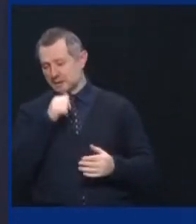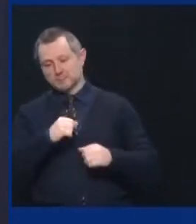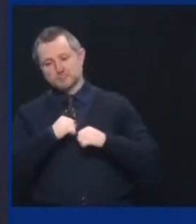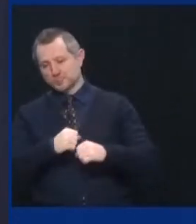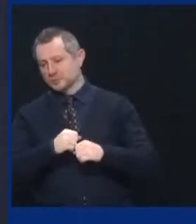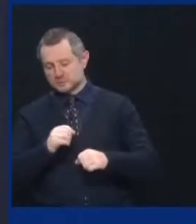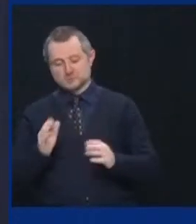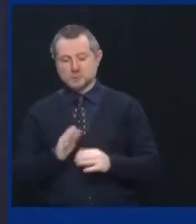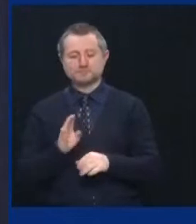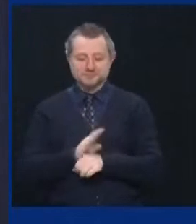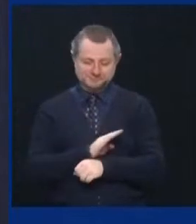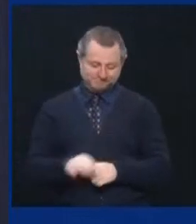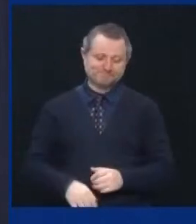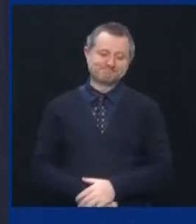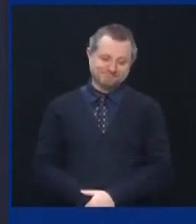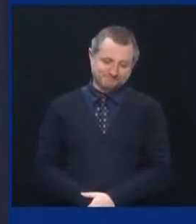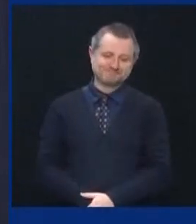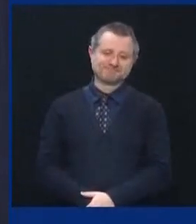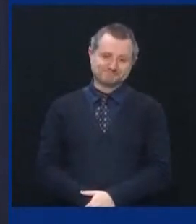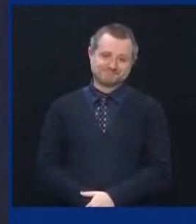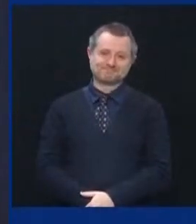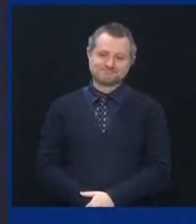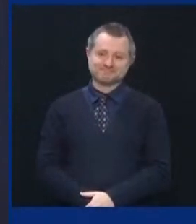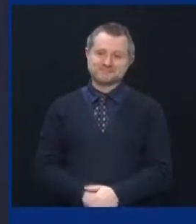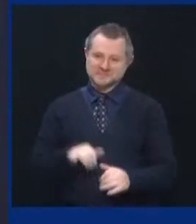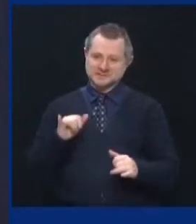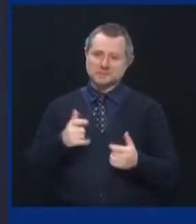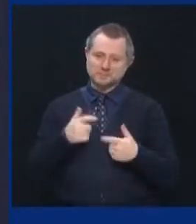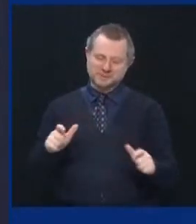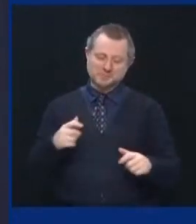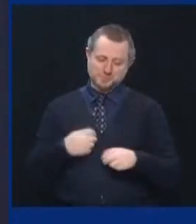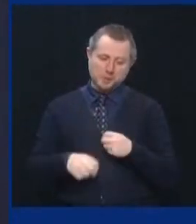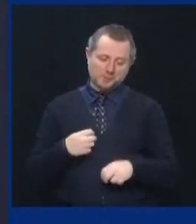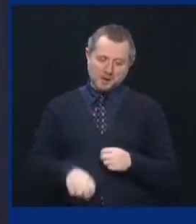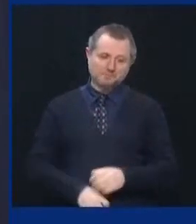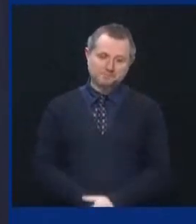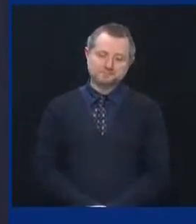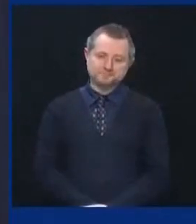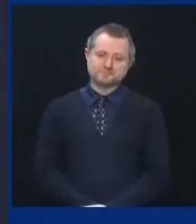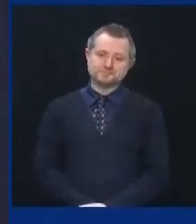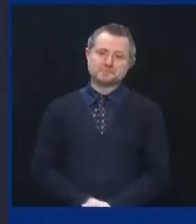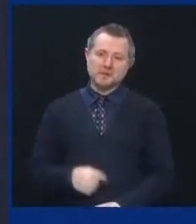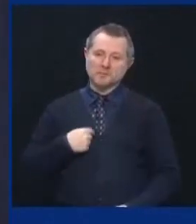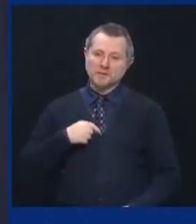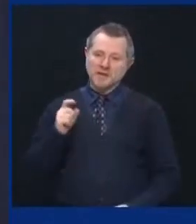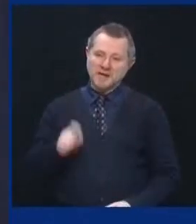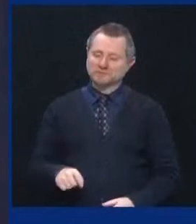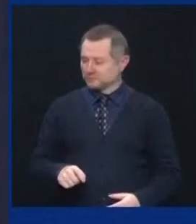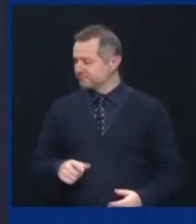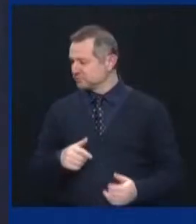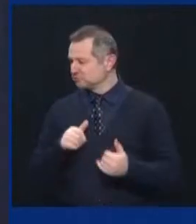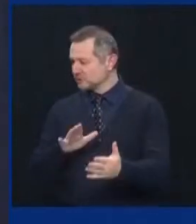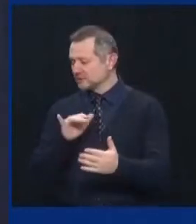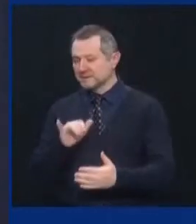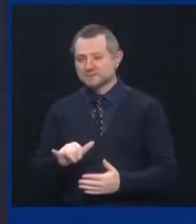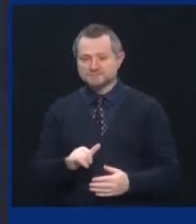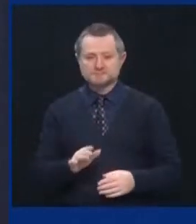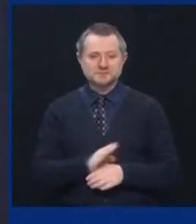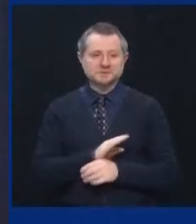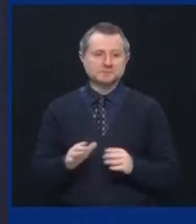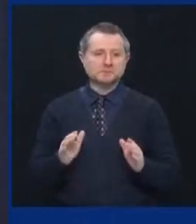that is a very big problem in this state that needs to be addressed.